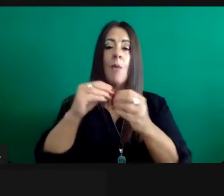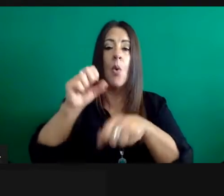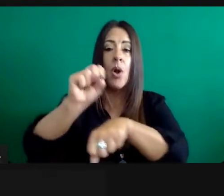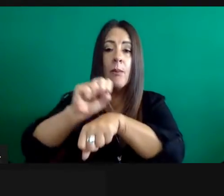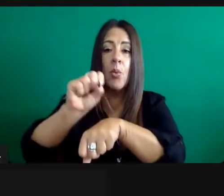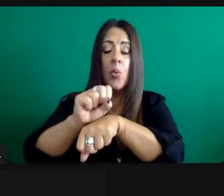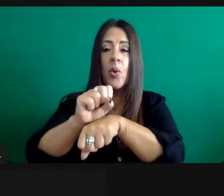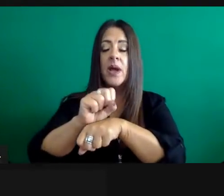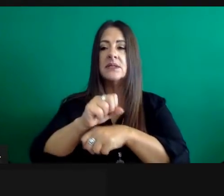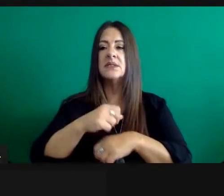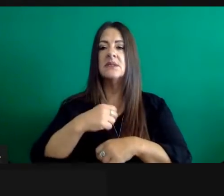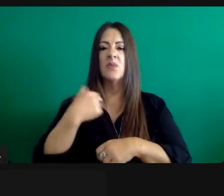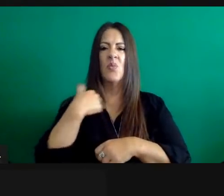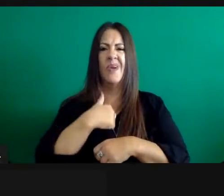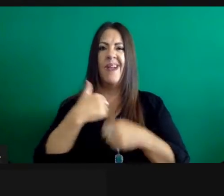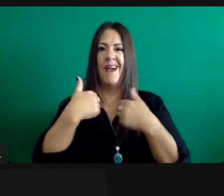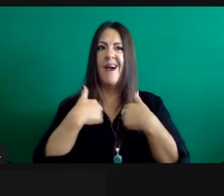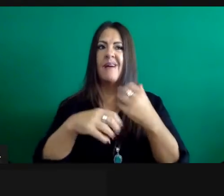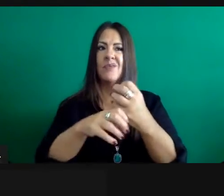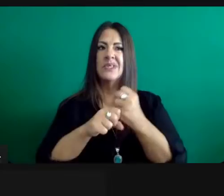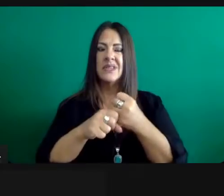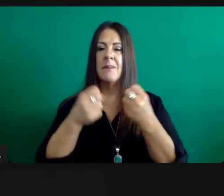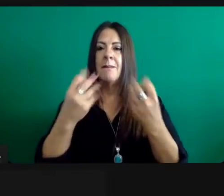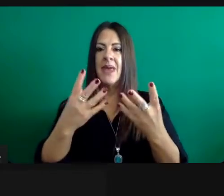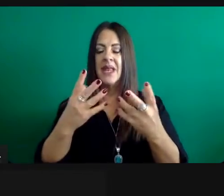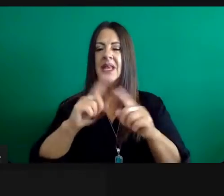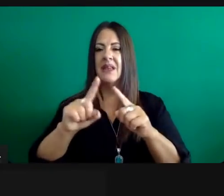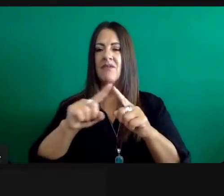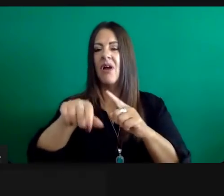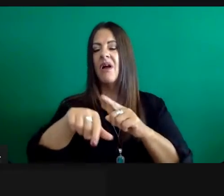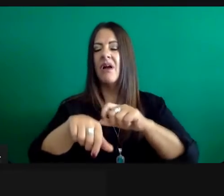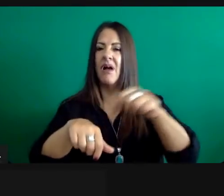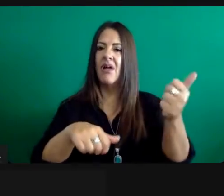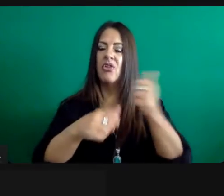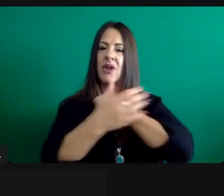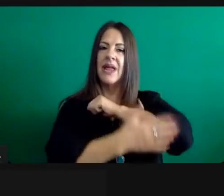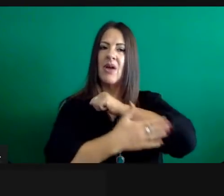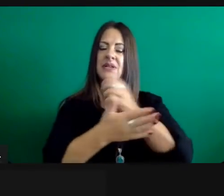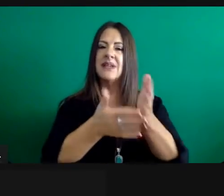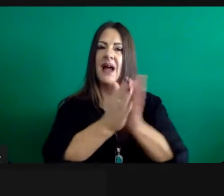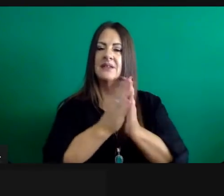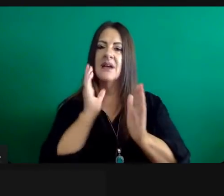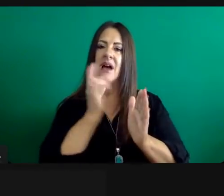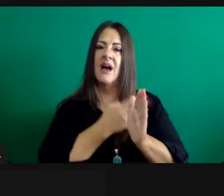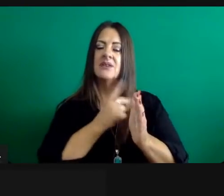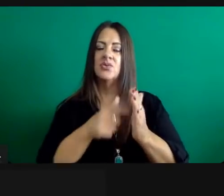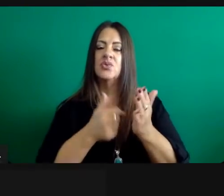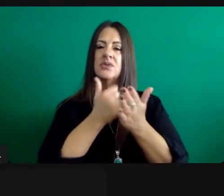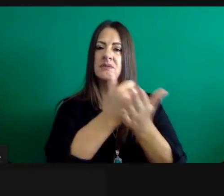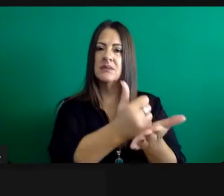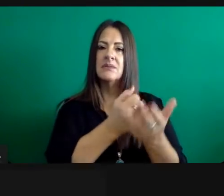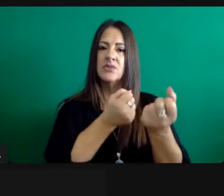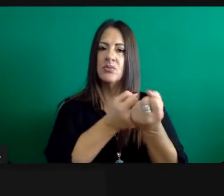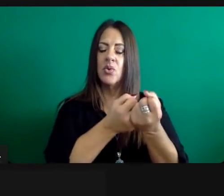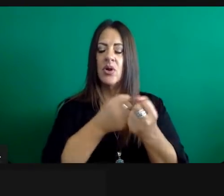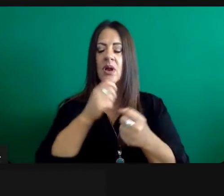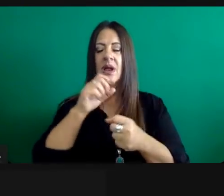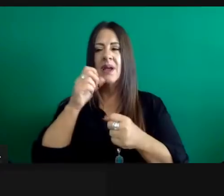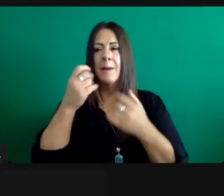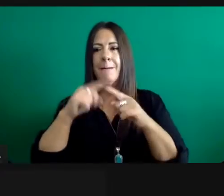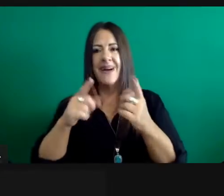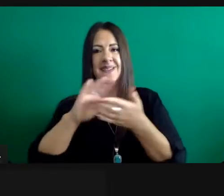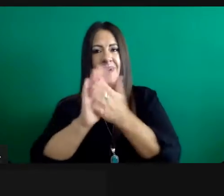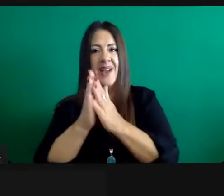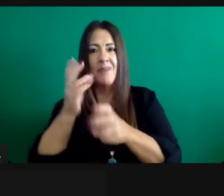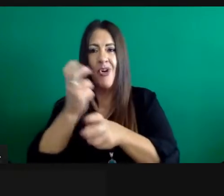of those requests across the state. We're fulfilling what we can, but it is getting harder. We know